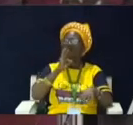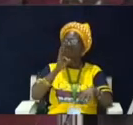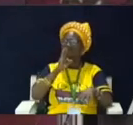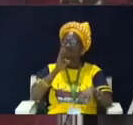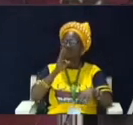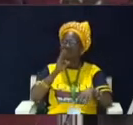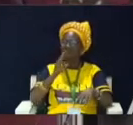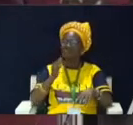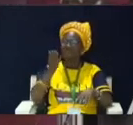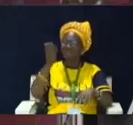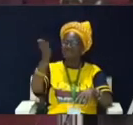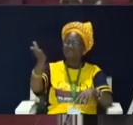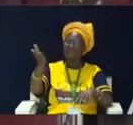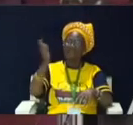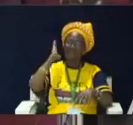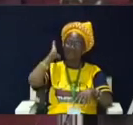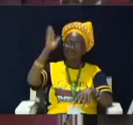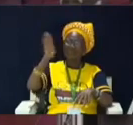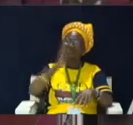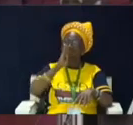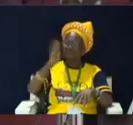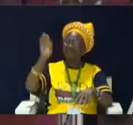there would be no more bondage,